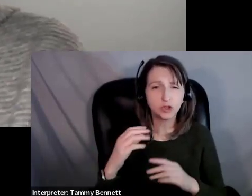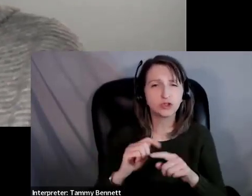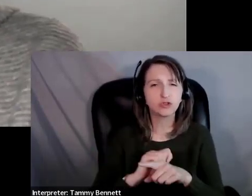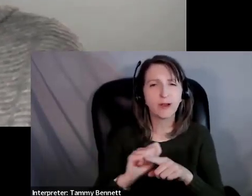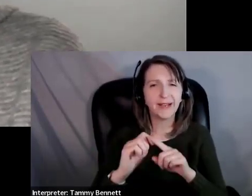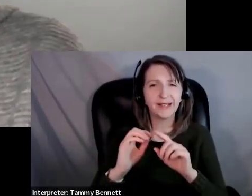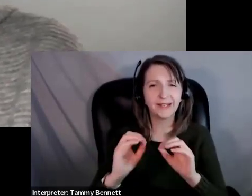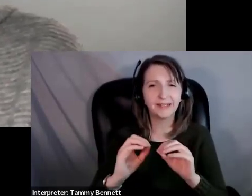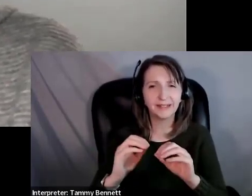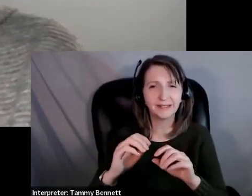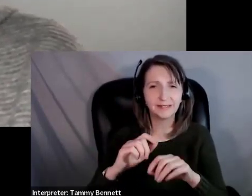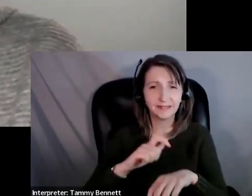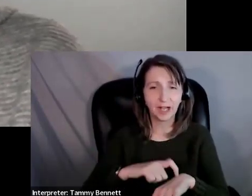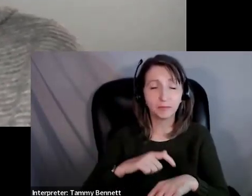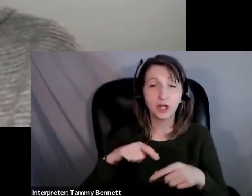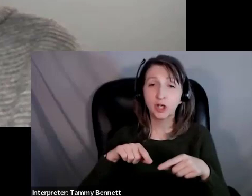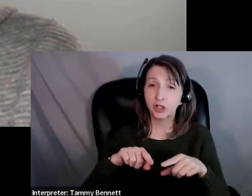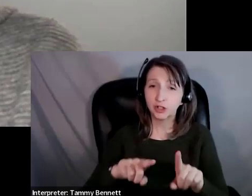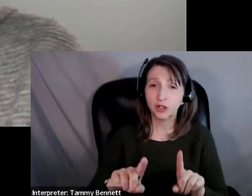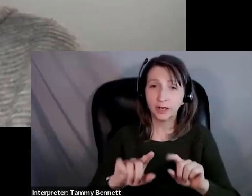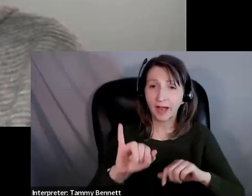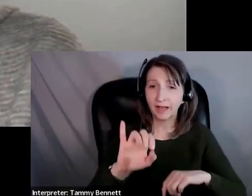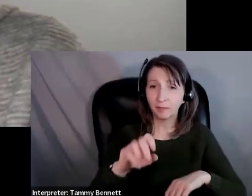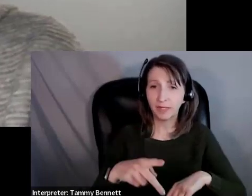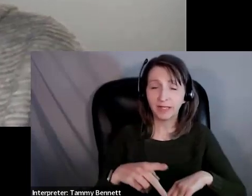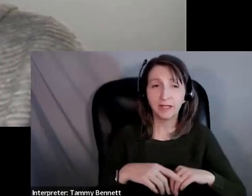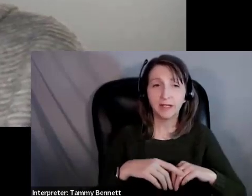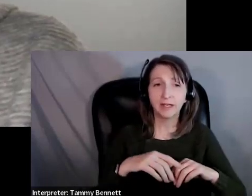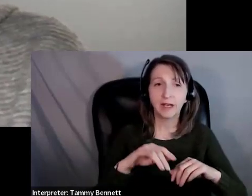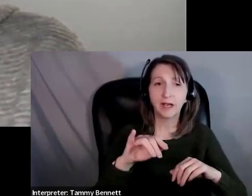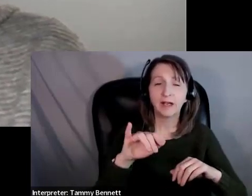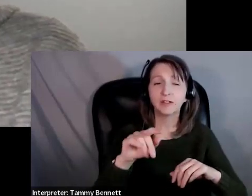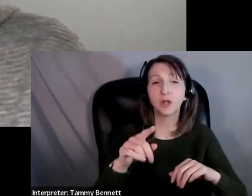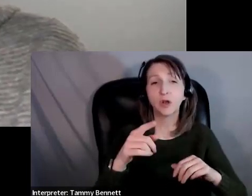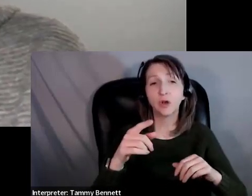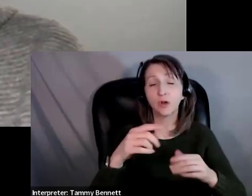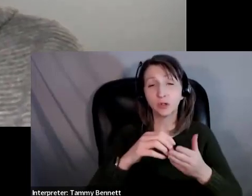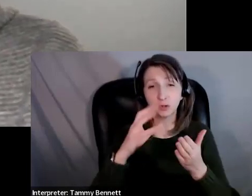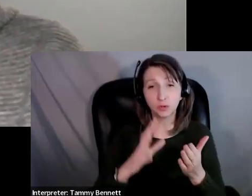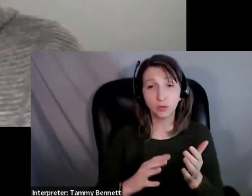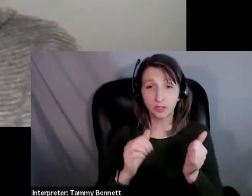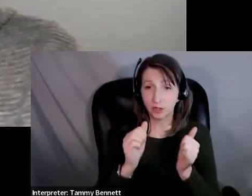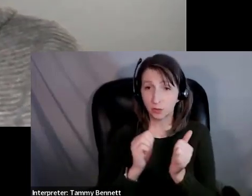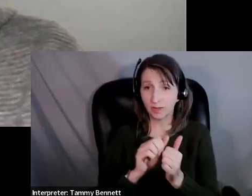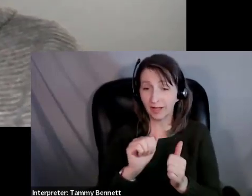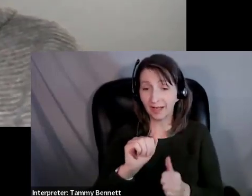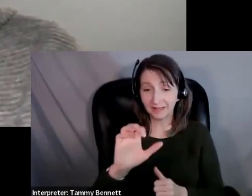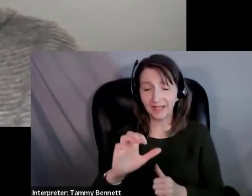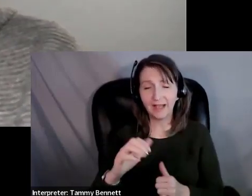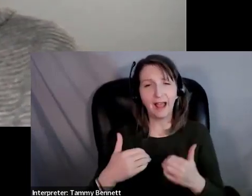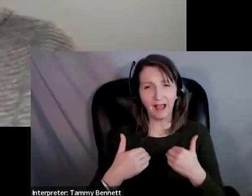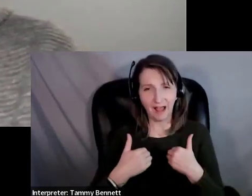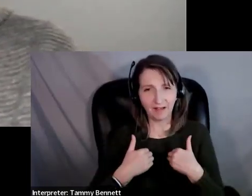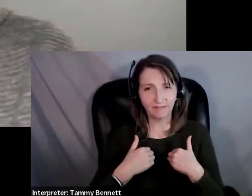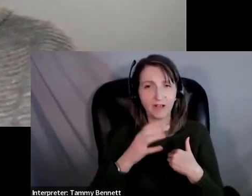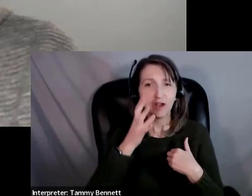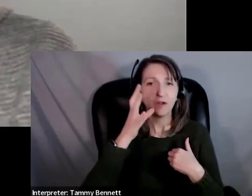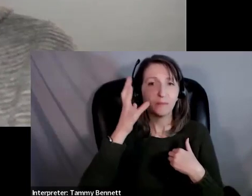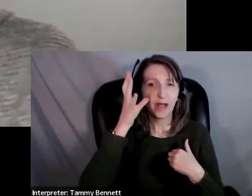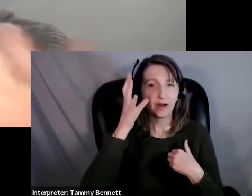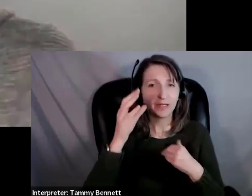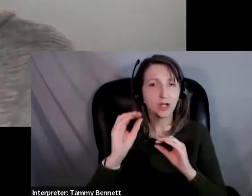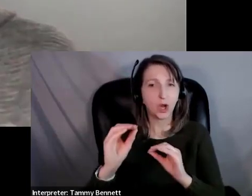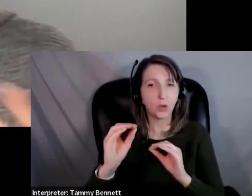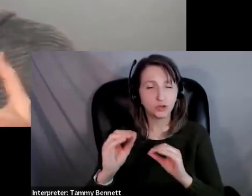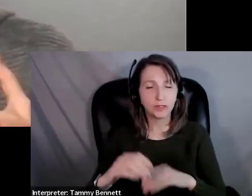all of my students who have AAC devices, I have implemented within my schedule to have parent coaching and training times as well as staff training times.